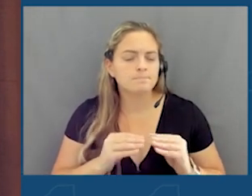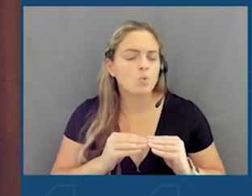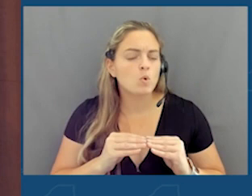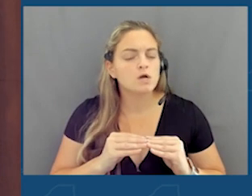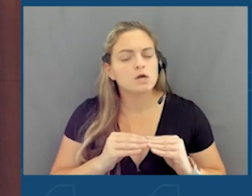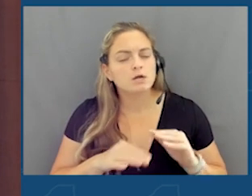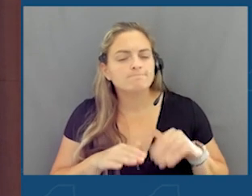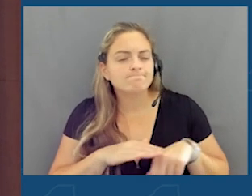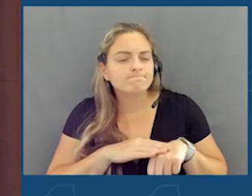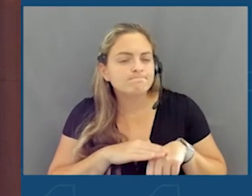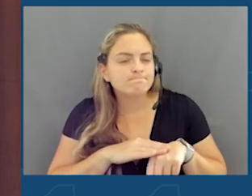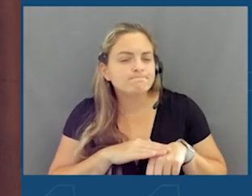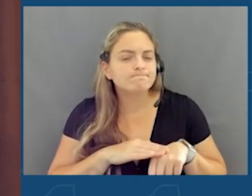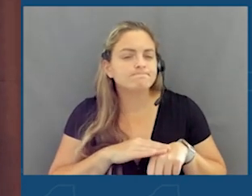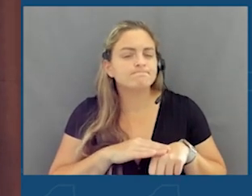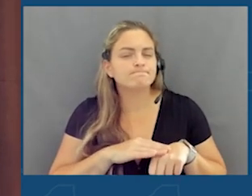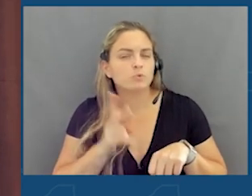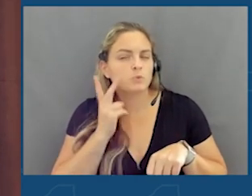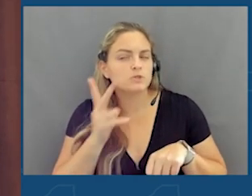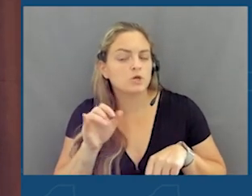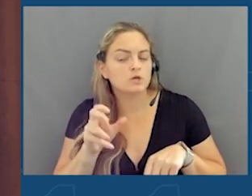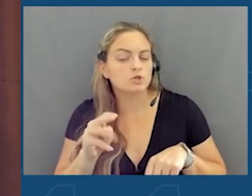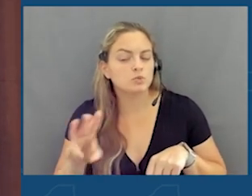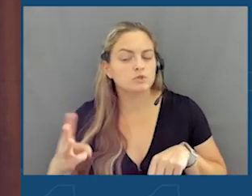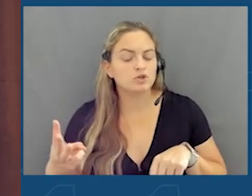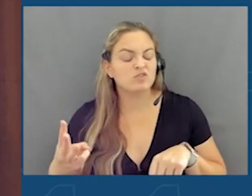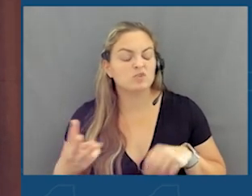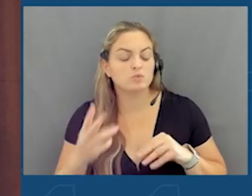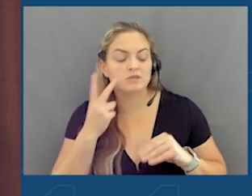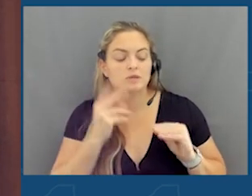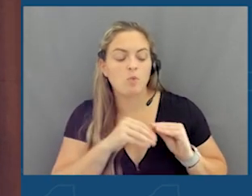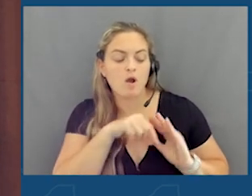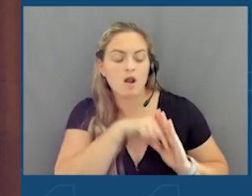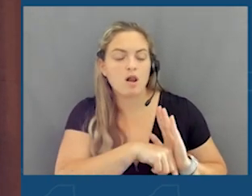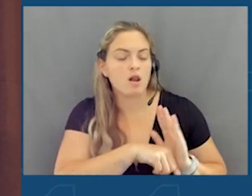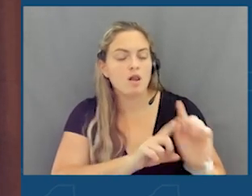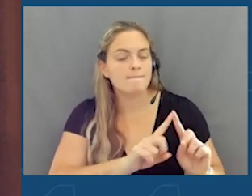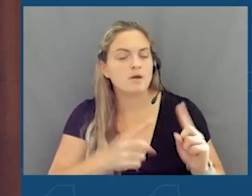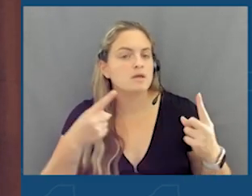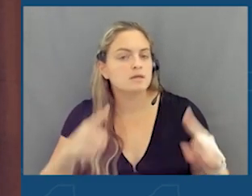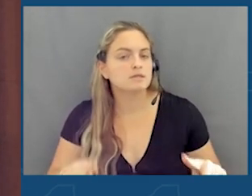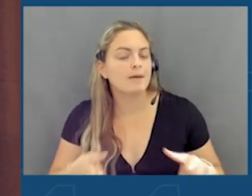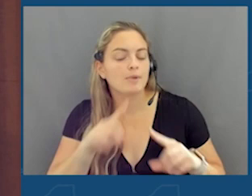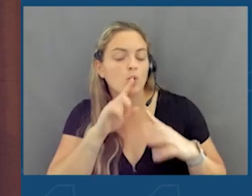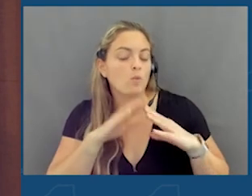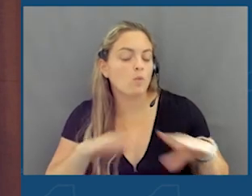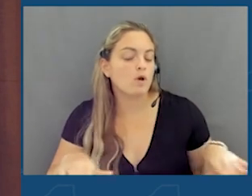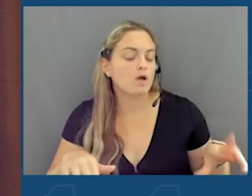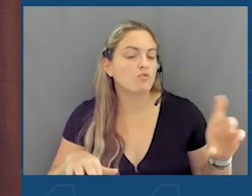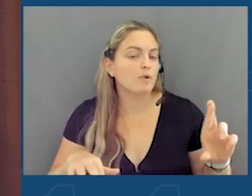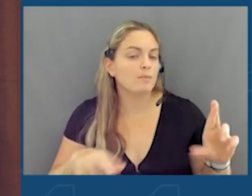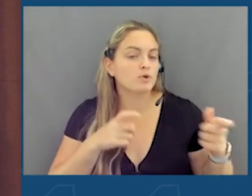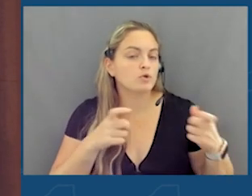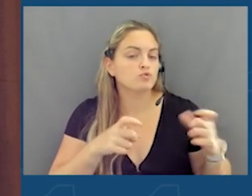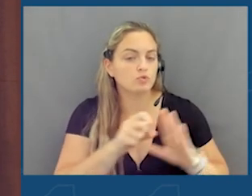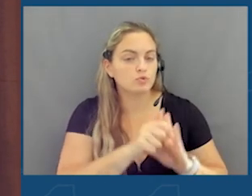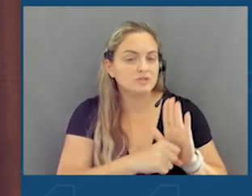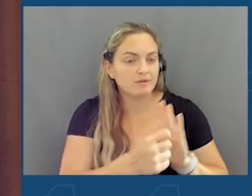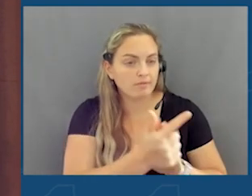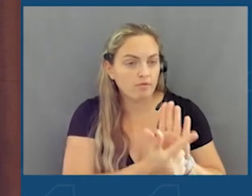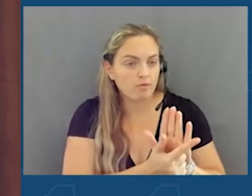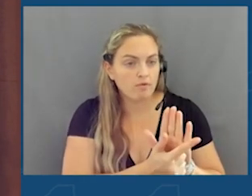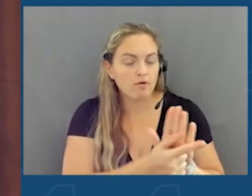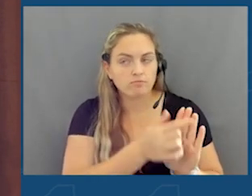surface, perhaps, than what we saw on January 6th. But it's happening quietly in Republican-controlled state legislatures